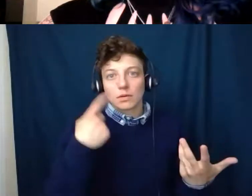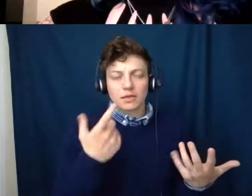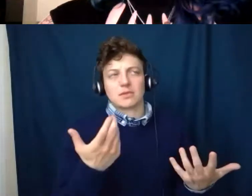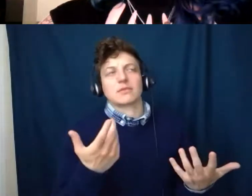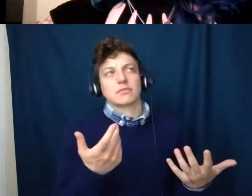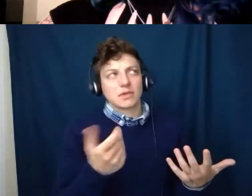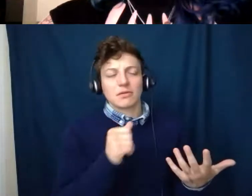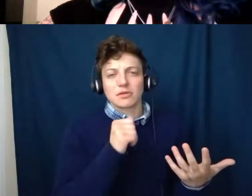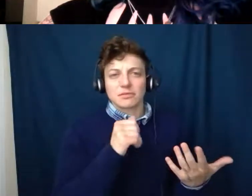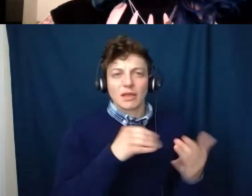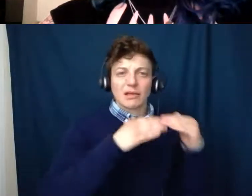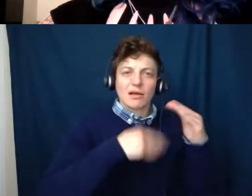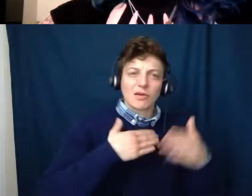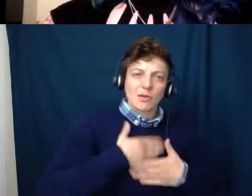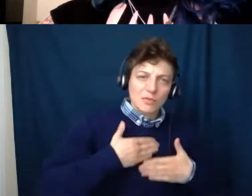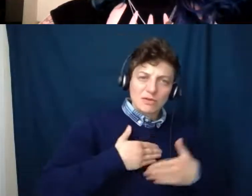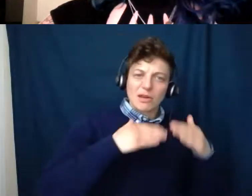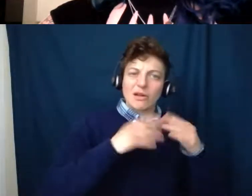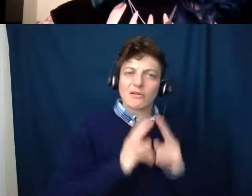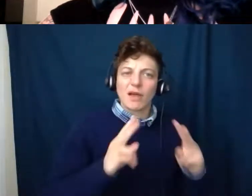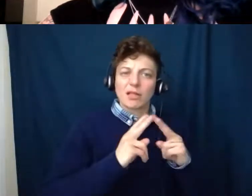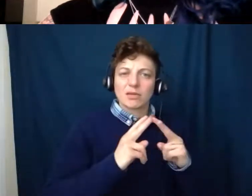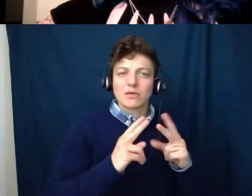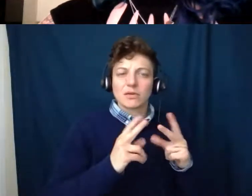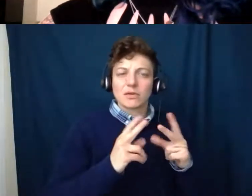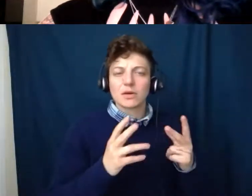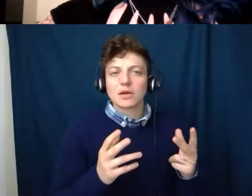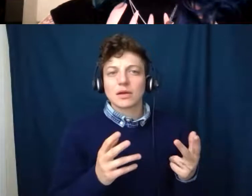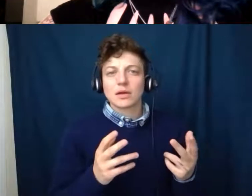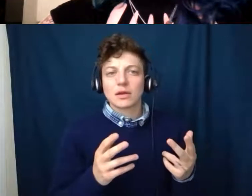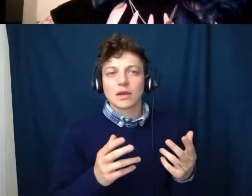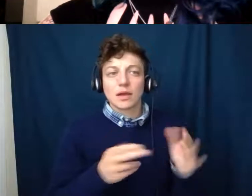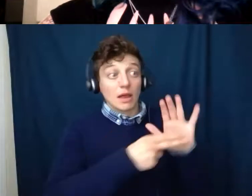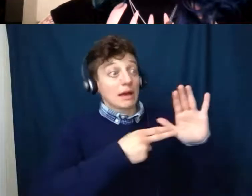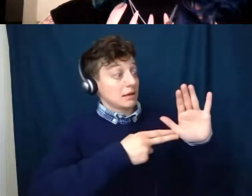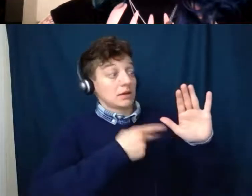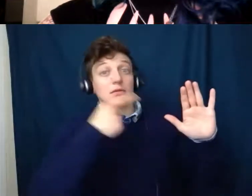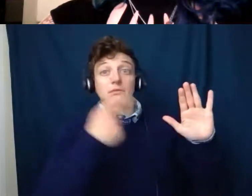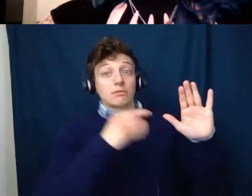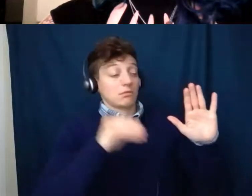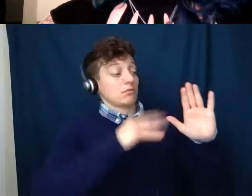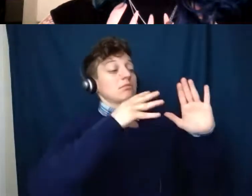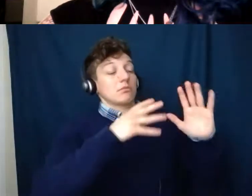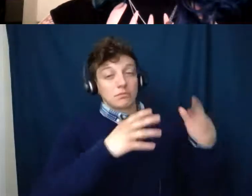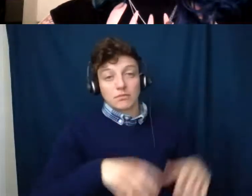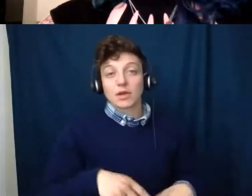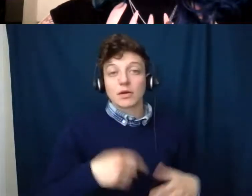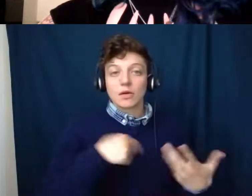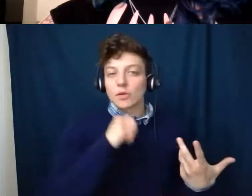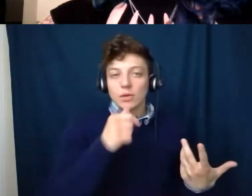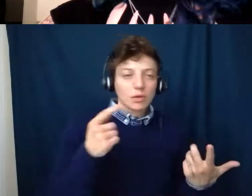kind of appreciated and highlighted too. Like, I think we don't hear about that as much as we do